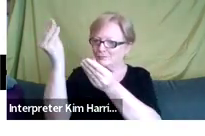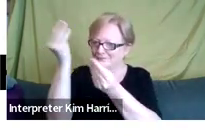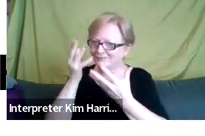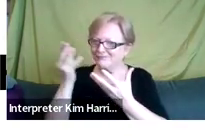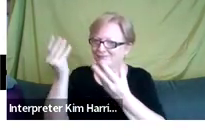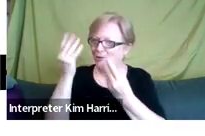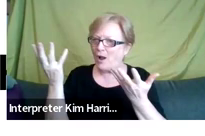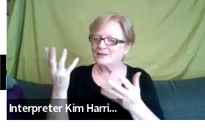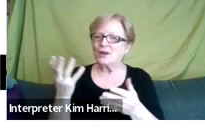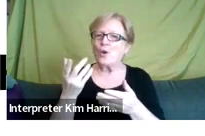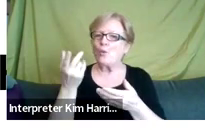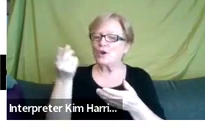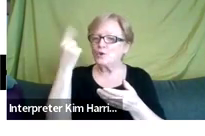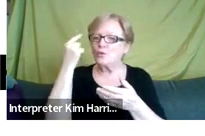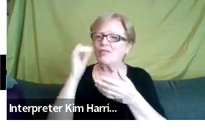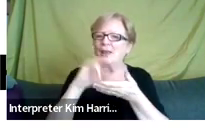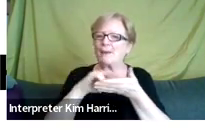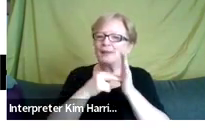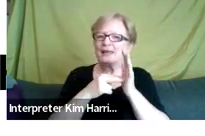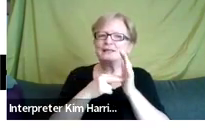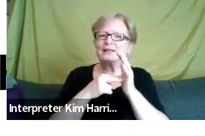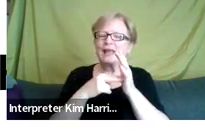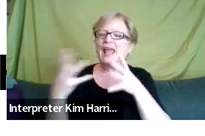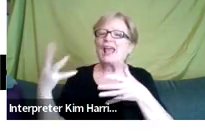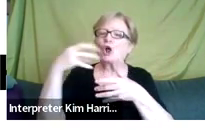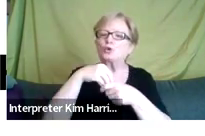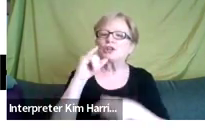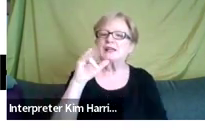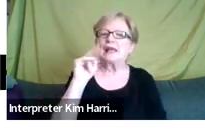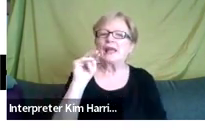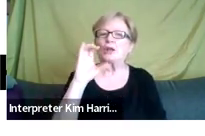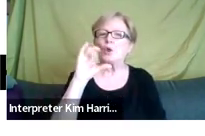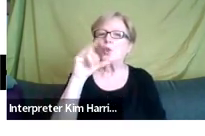does inclusion mean to you?